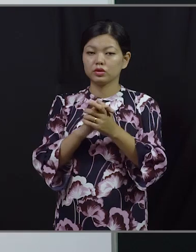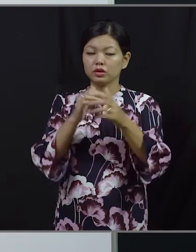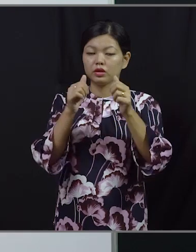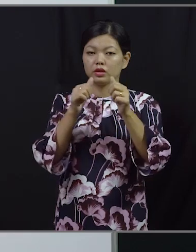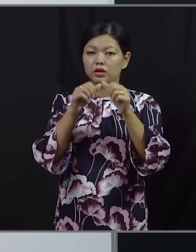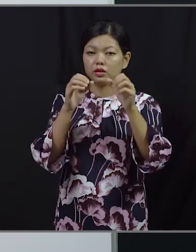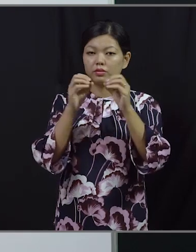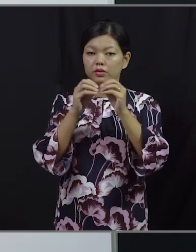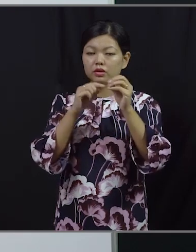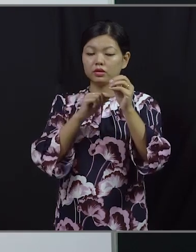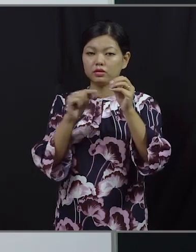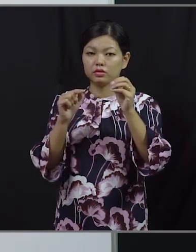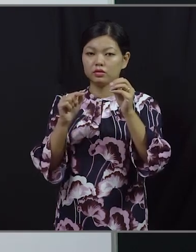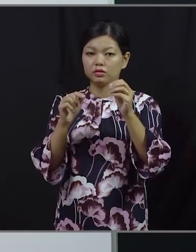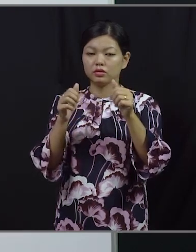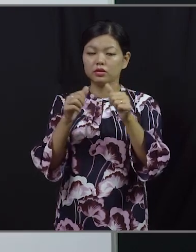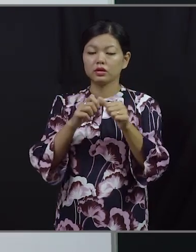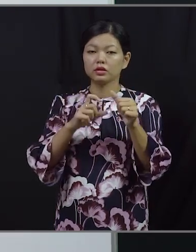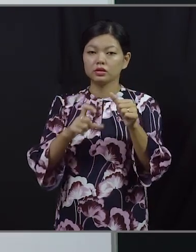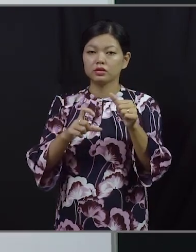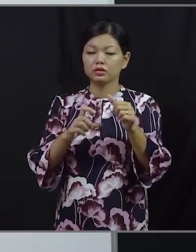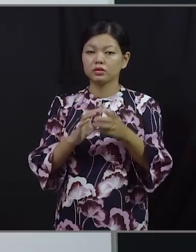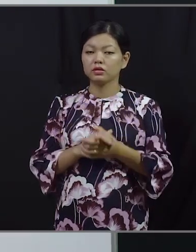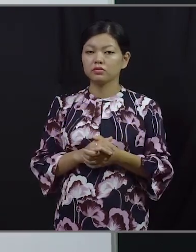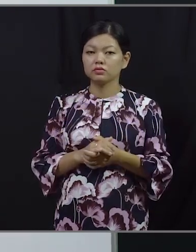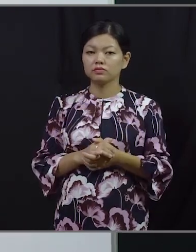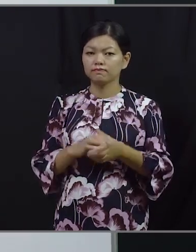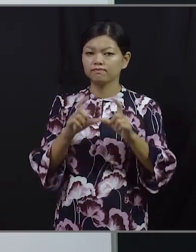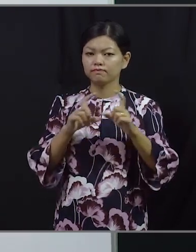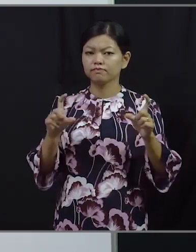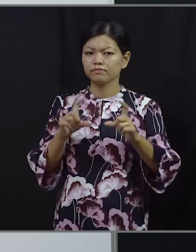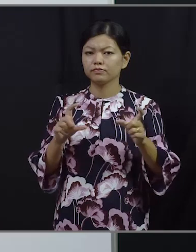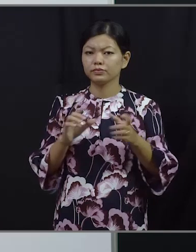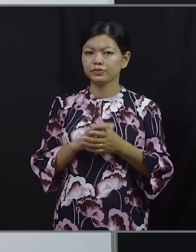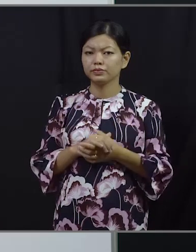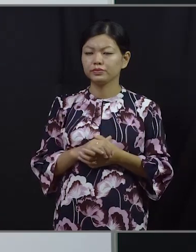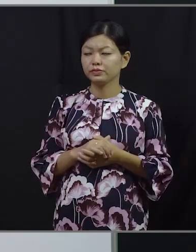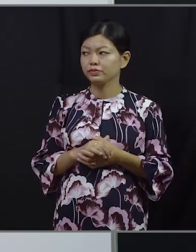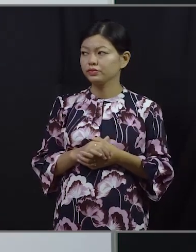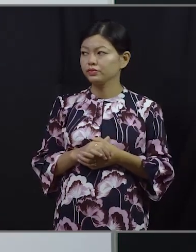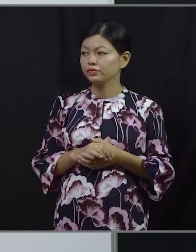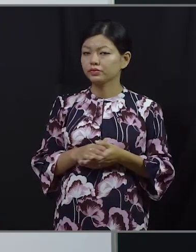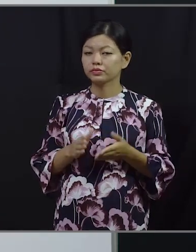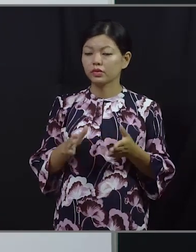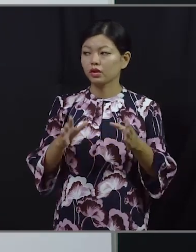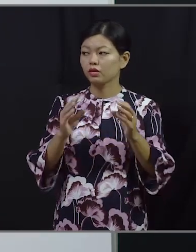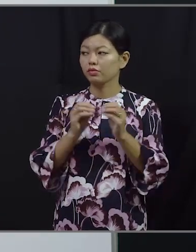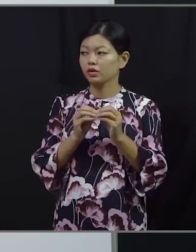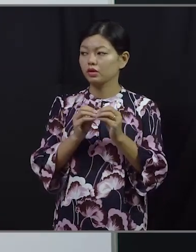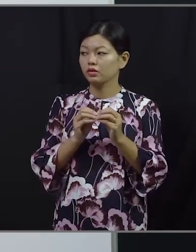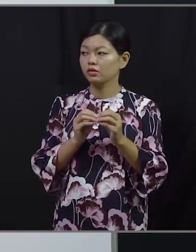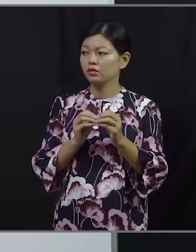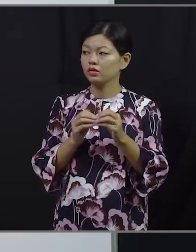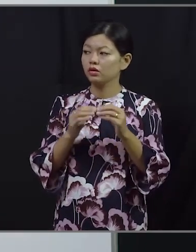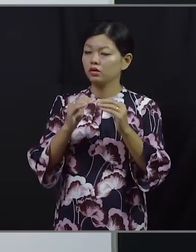AB divided by AC, right? I think it's clear now. Okay, for beta, I'm writing AB divided by